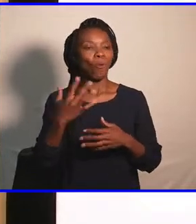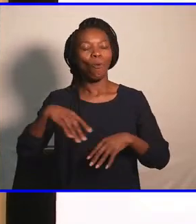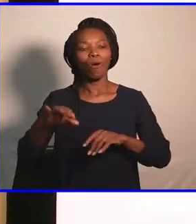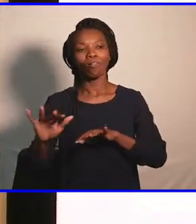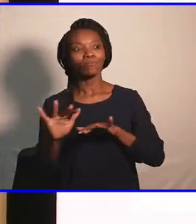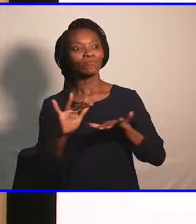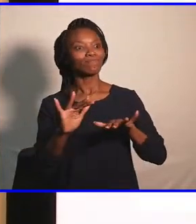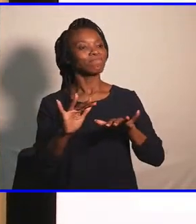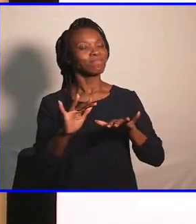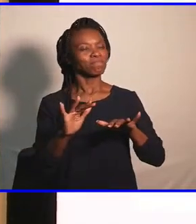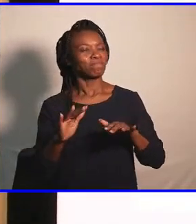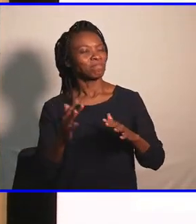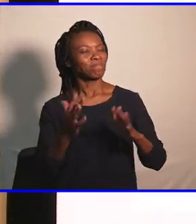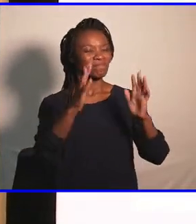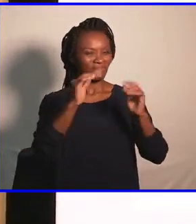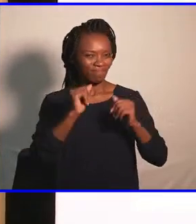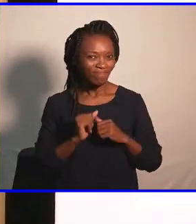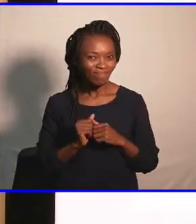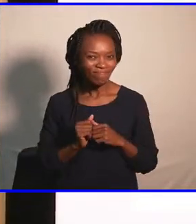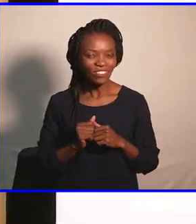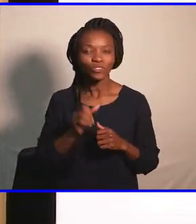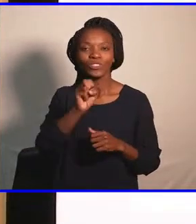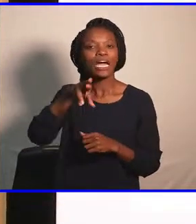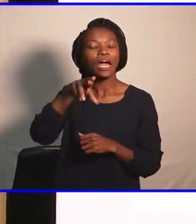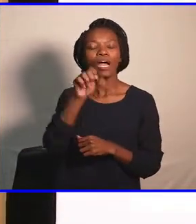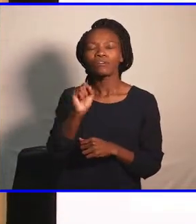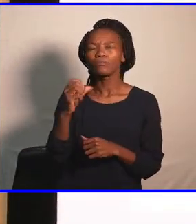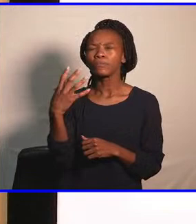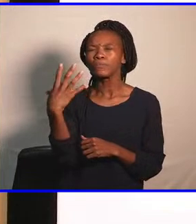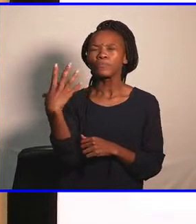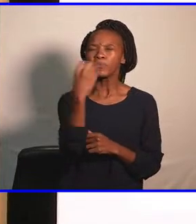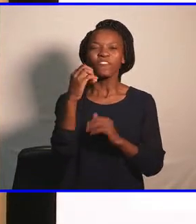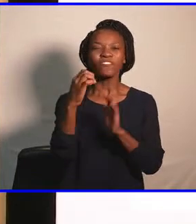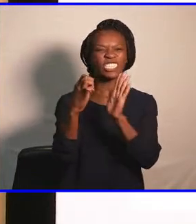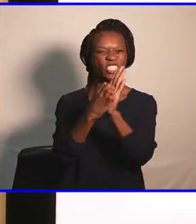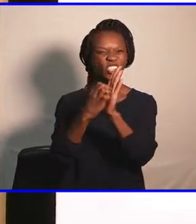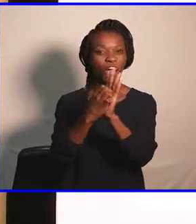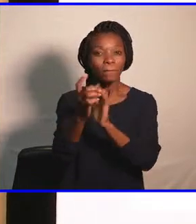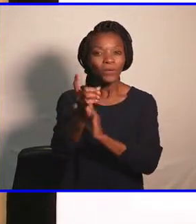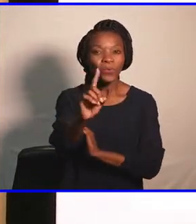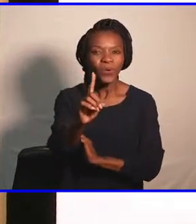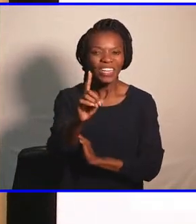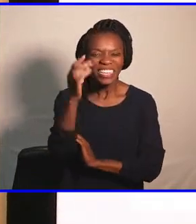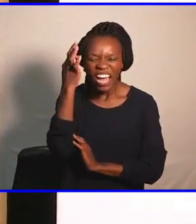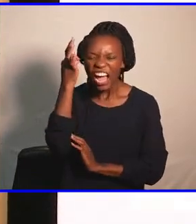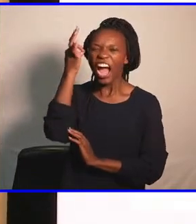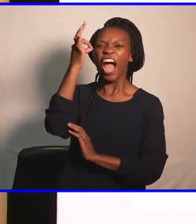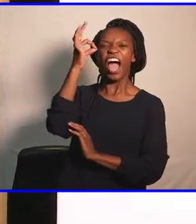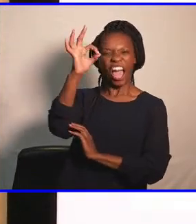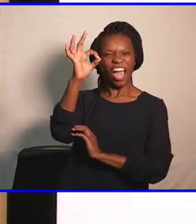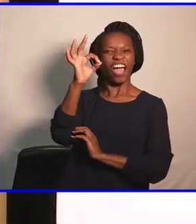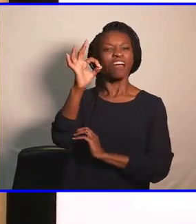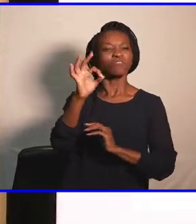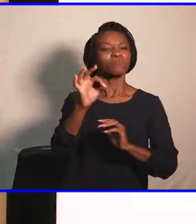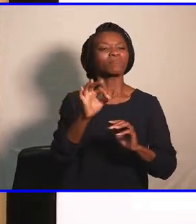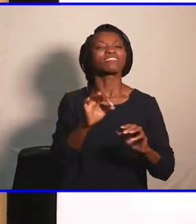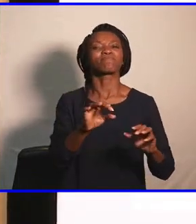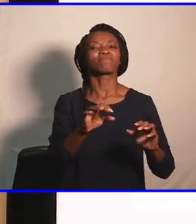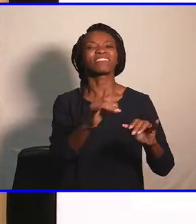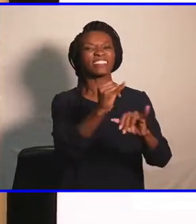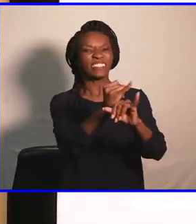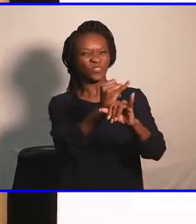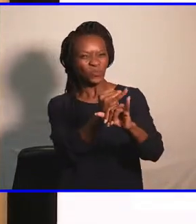all. SARS is an excellent example of a government entity that